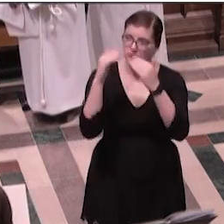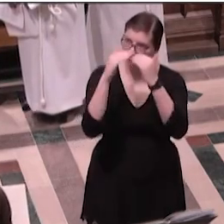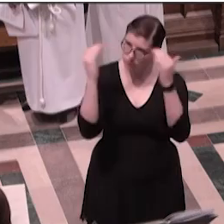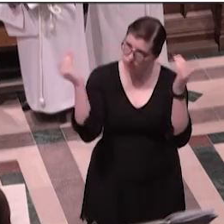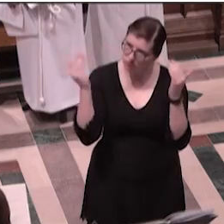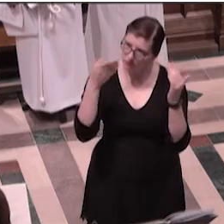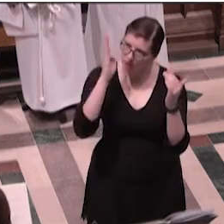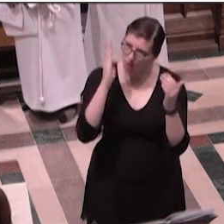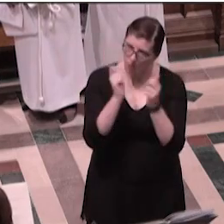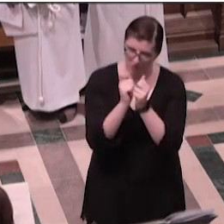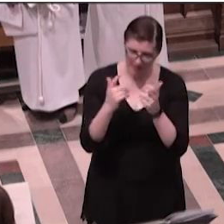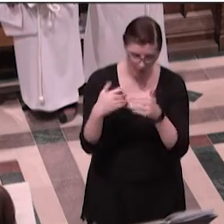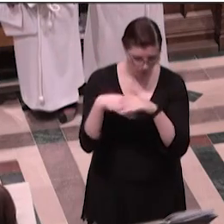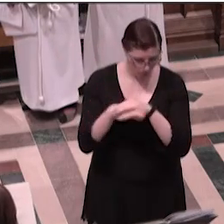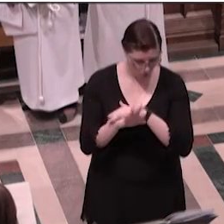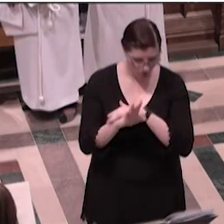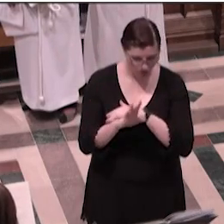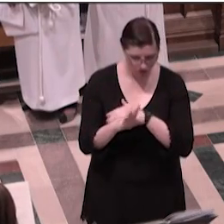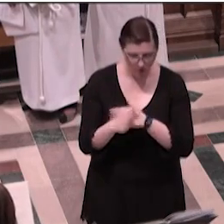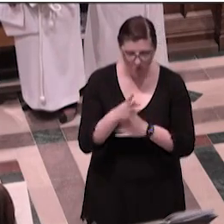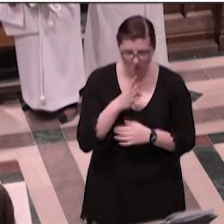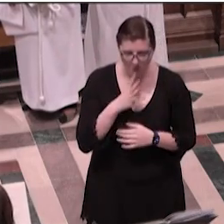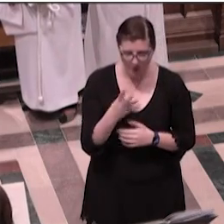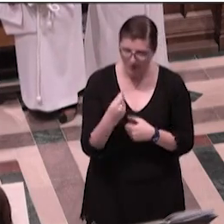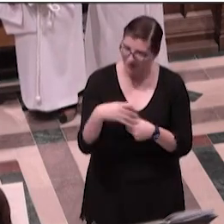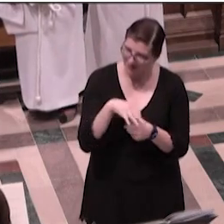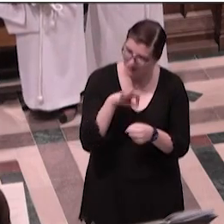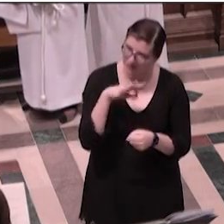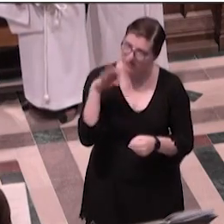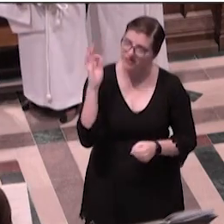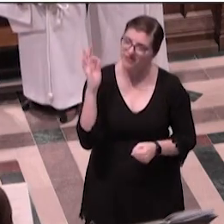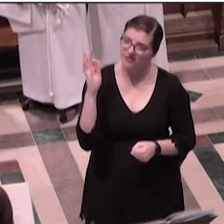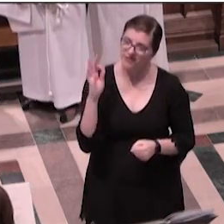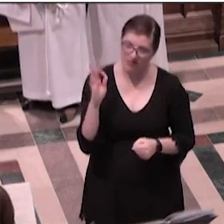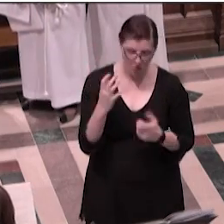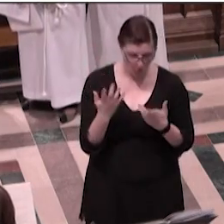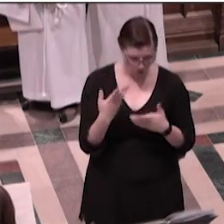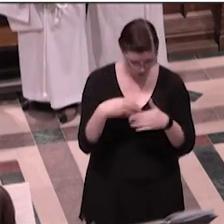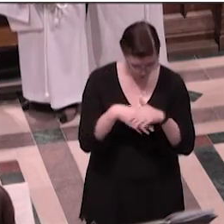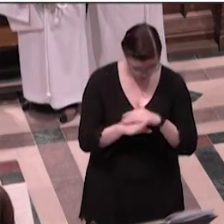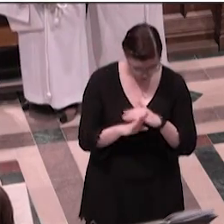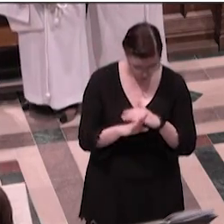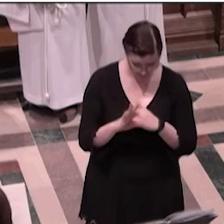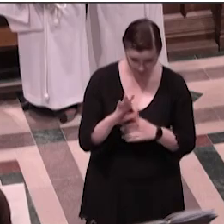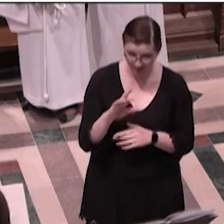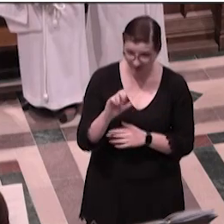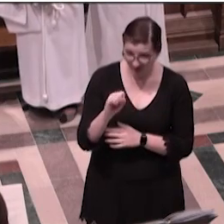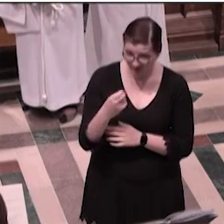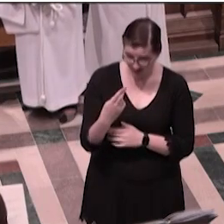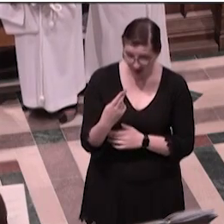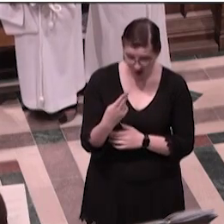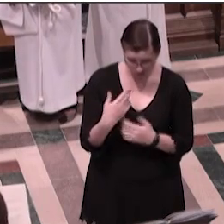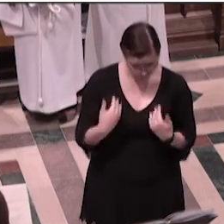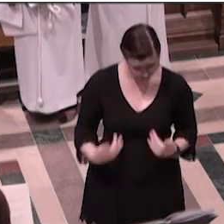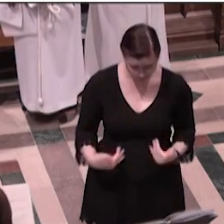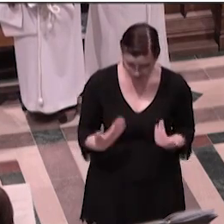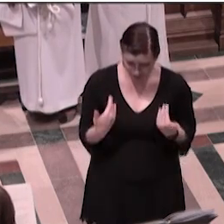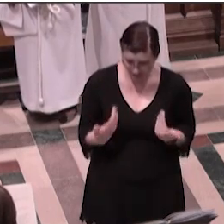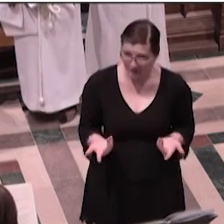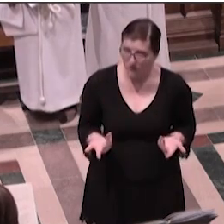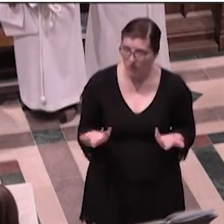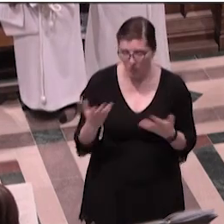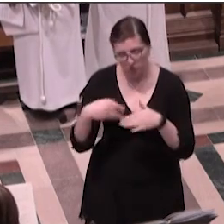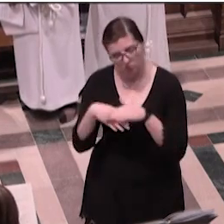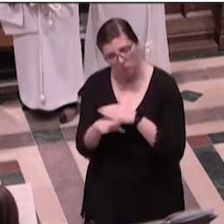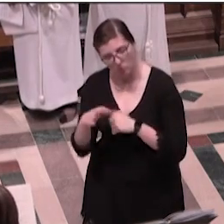without being born of water and spirit. What is born of the flesh is flesh, and what is born of the spirit is